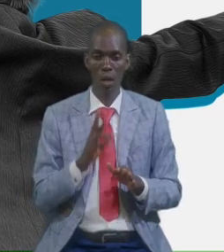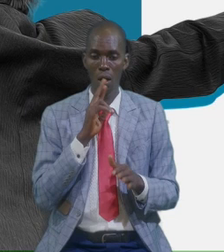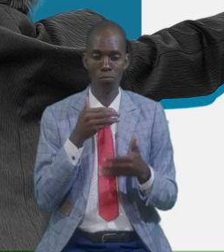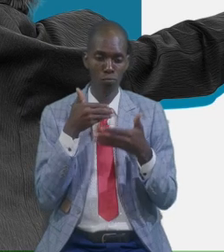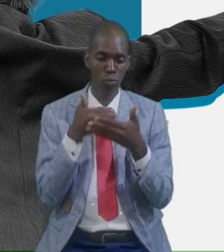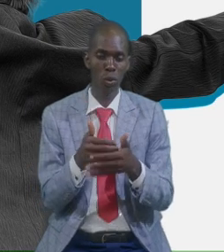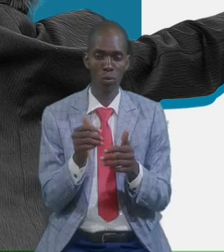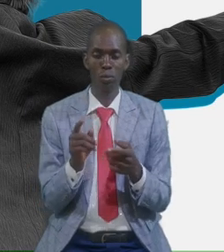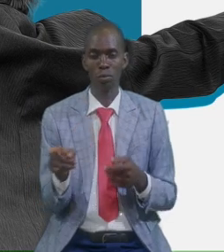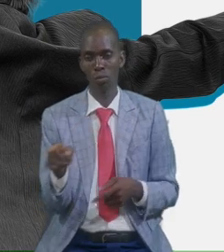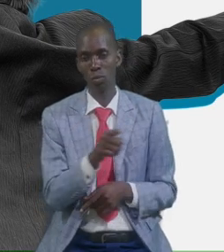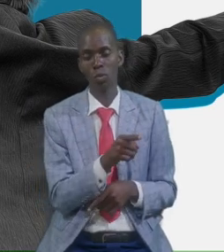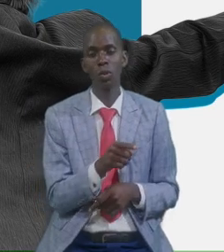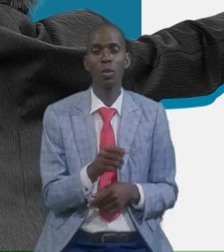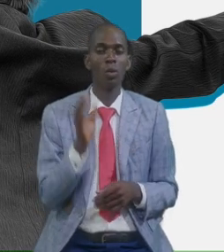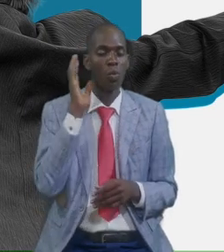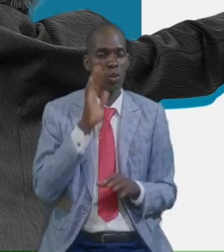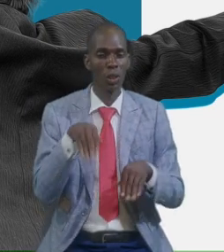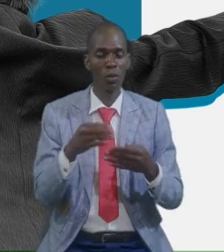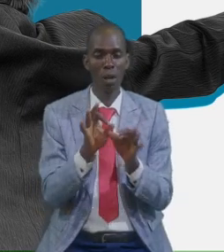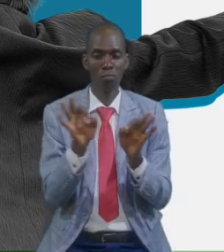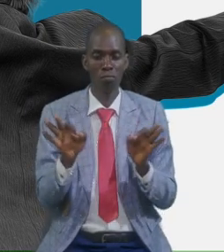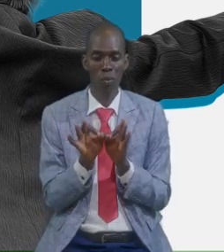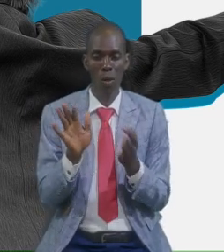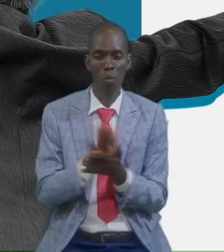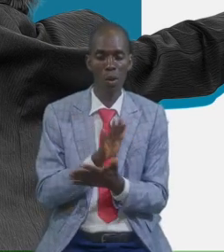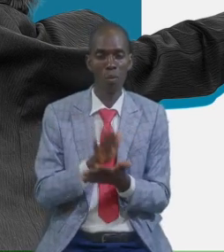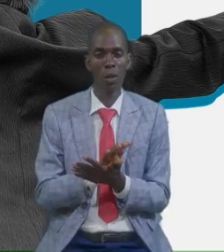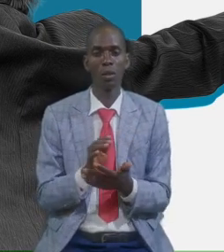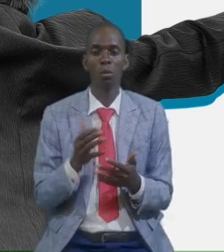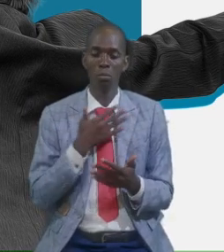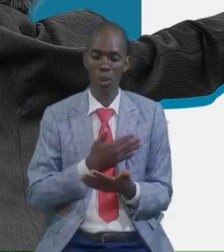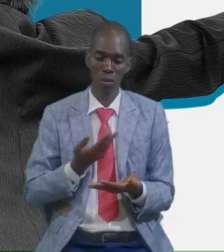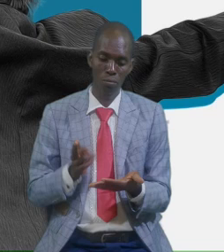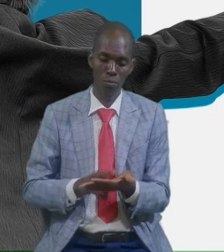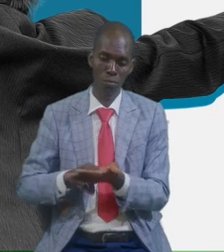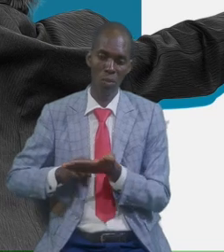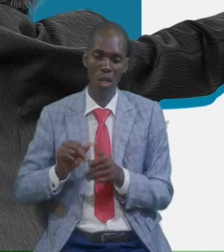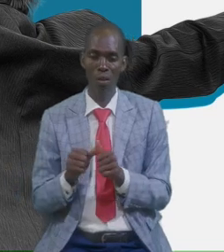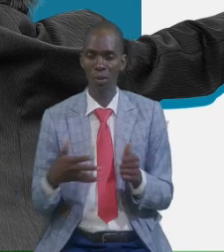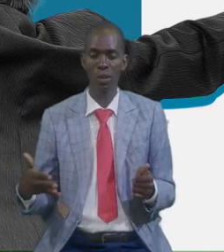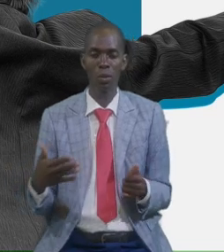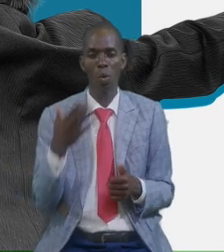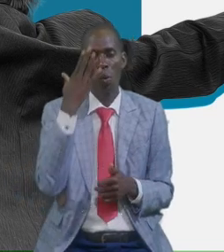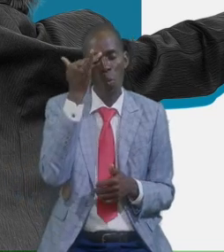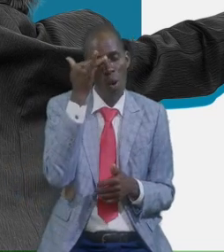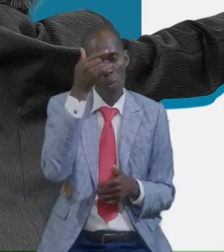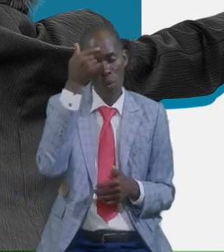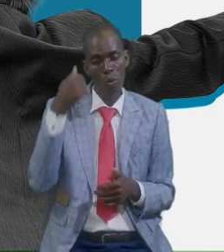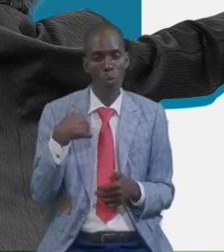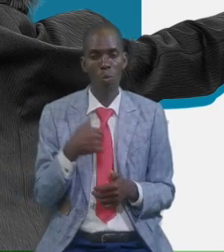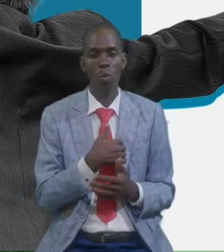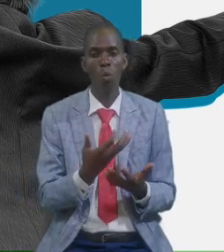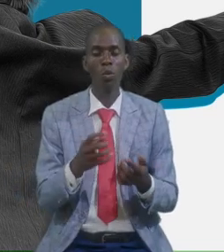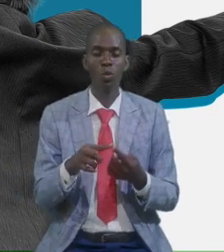for. The reason is because we want to help you stand firm. Want to help you live